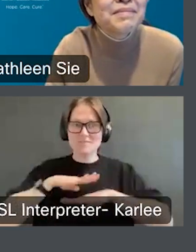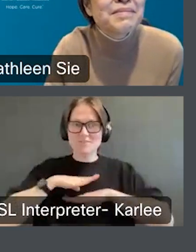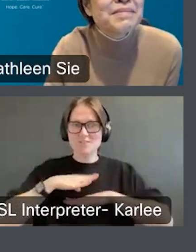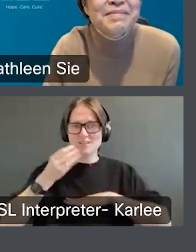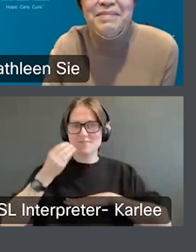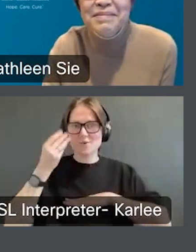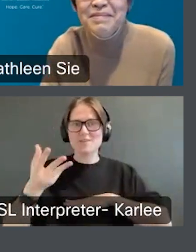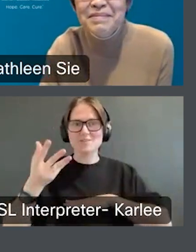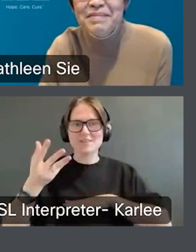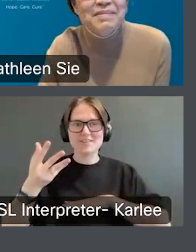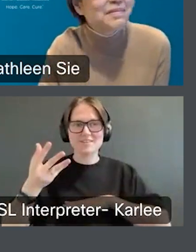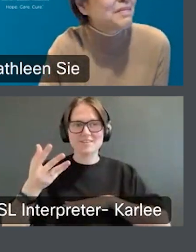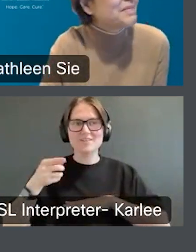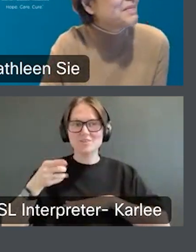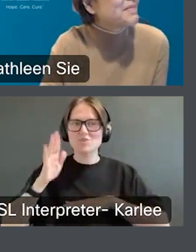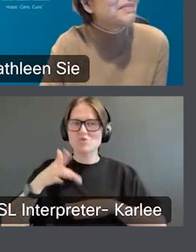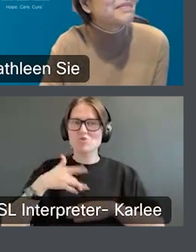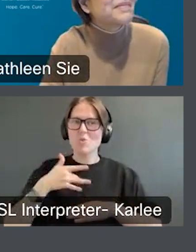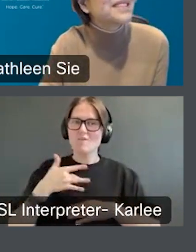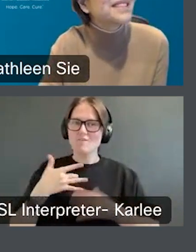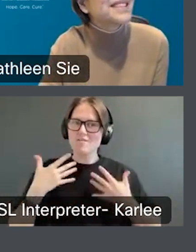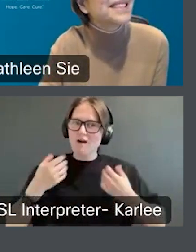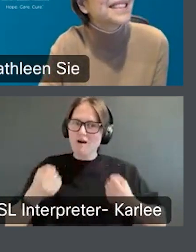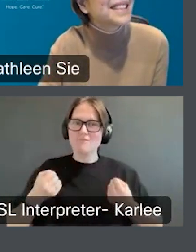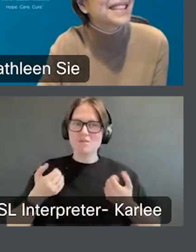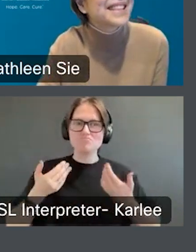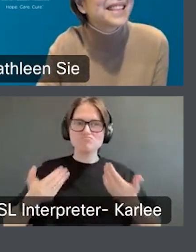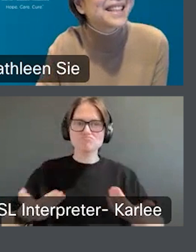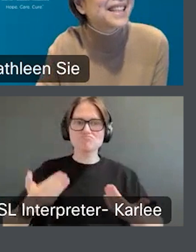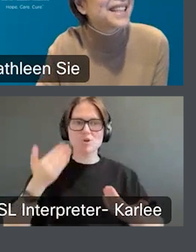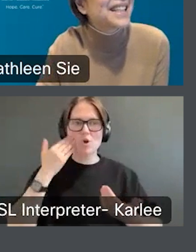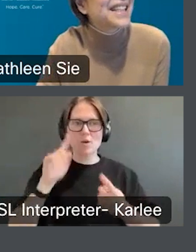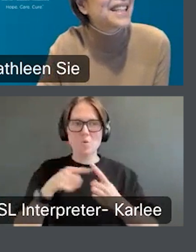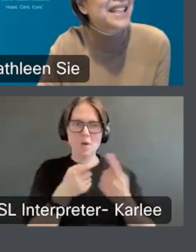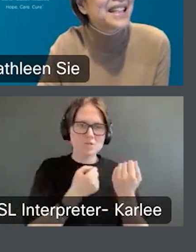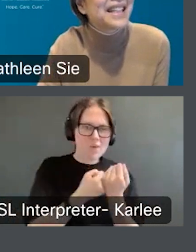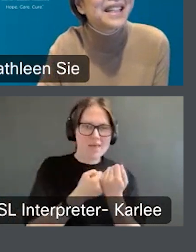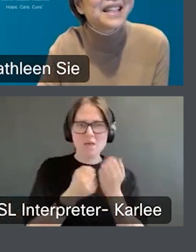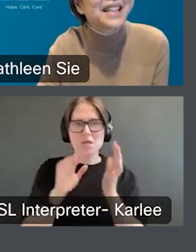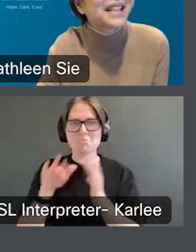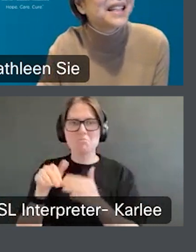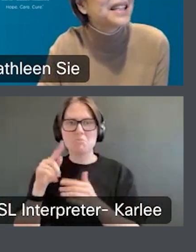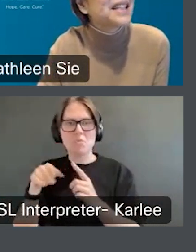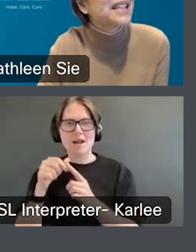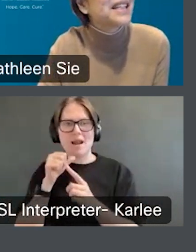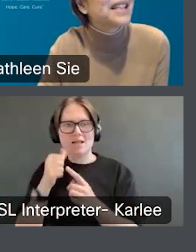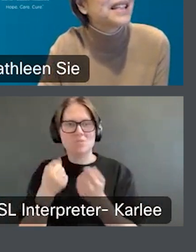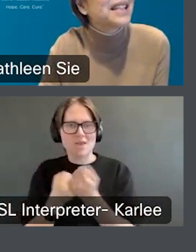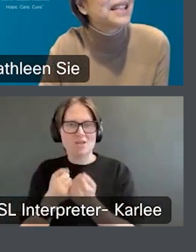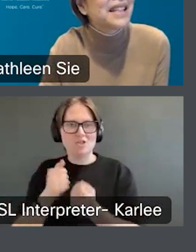that you will feel confident going out and knowing when to aid and not to aid a child.